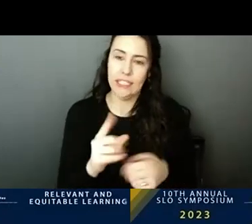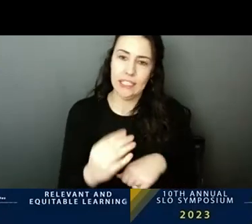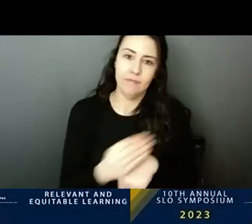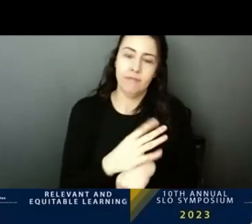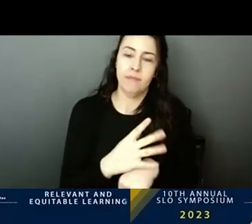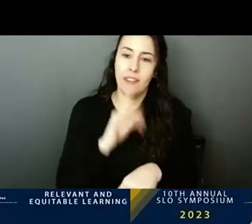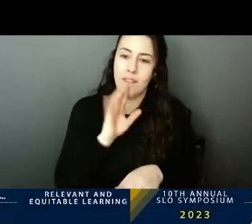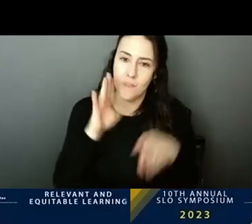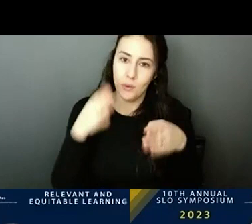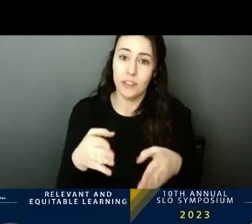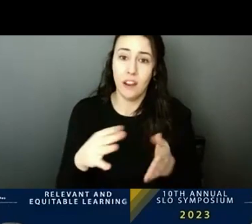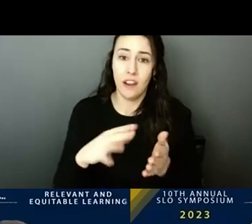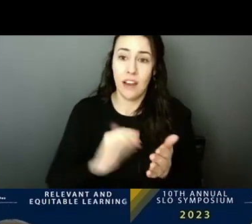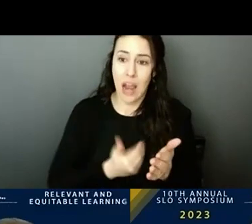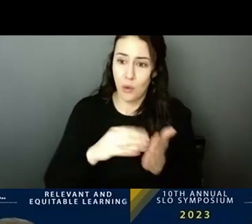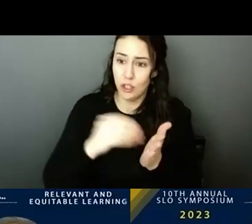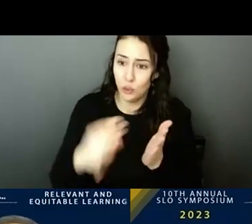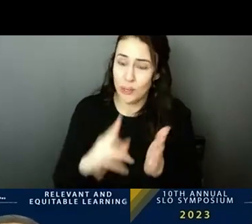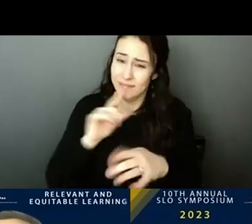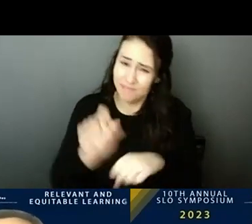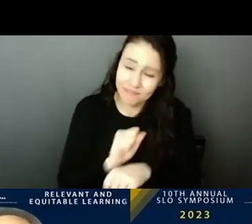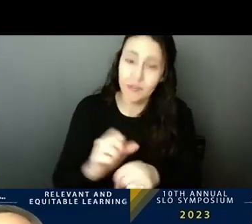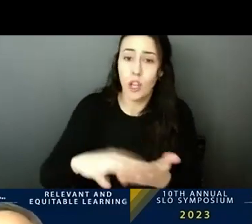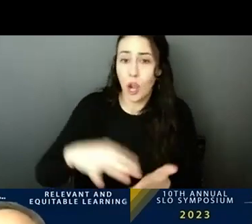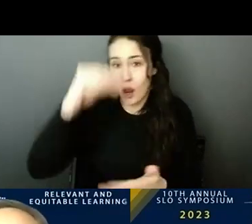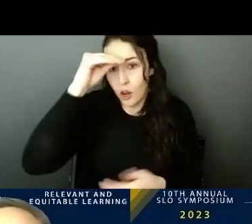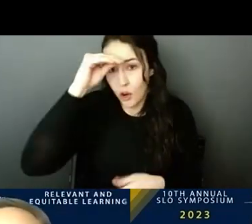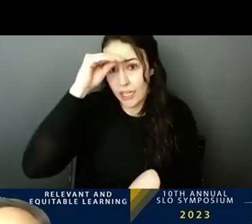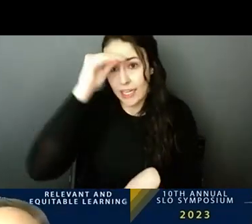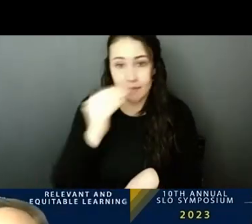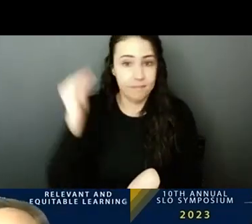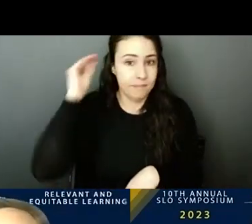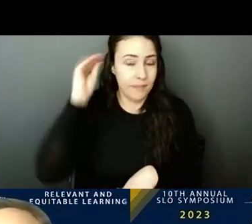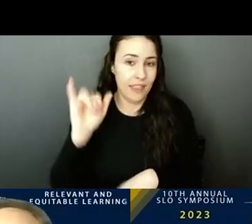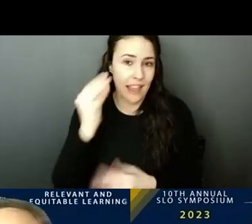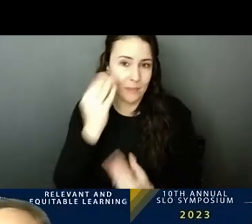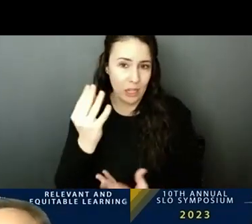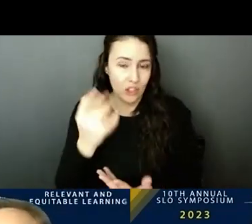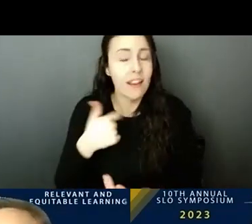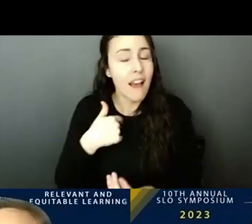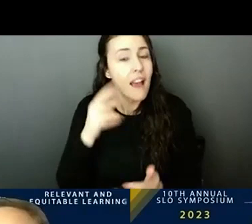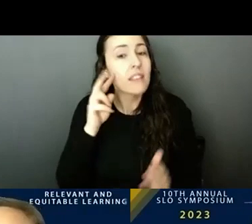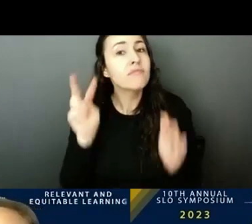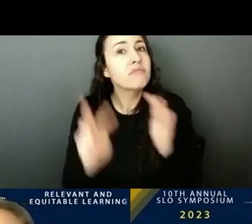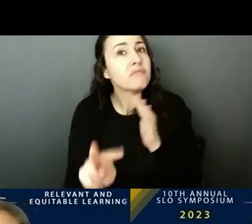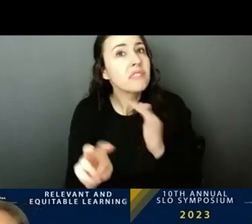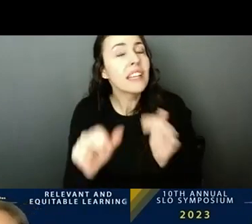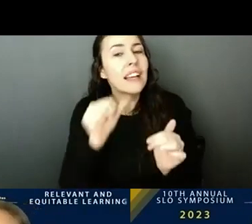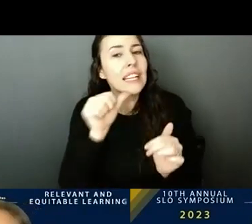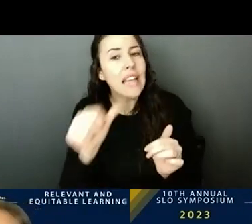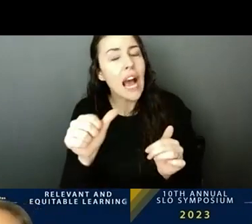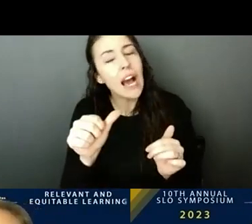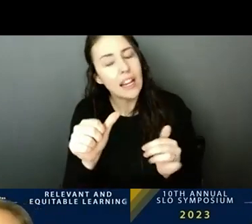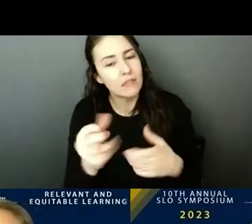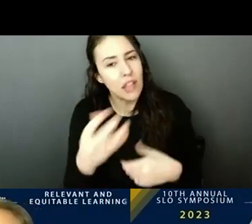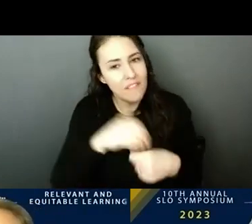students actually learning, right? Are they learning the information? I could definitely foresee, not that this is on the docket right now,